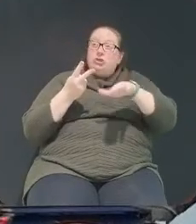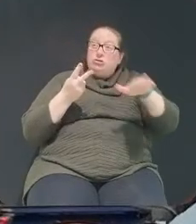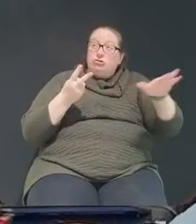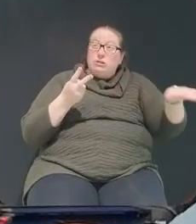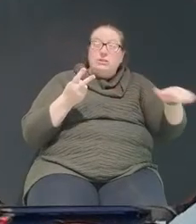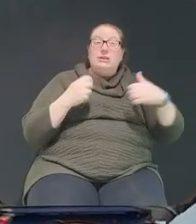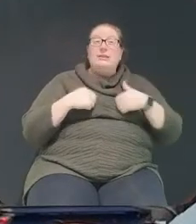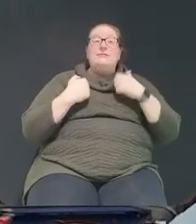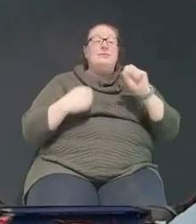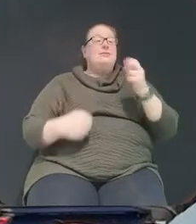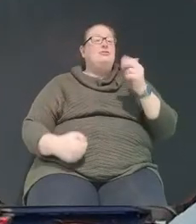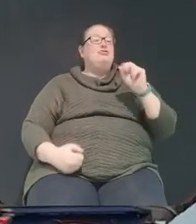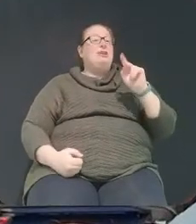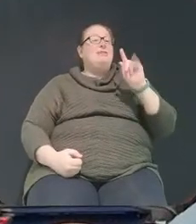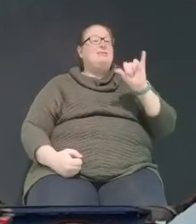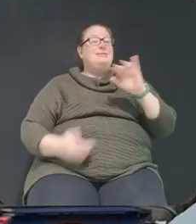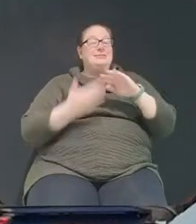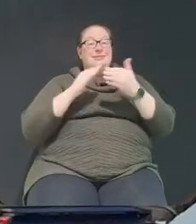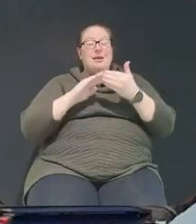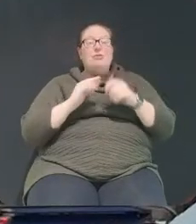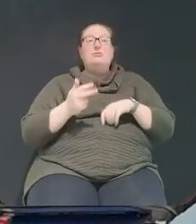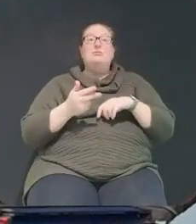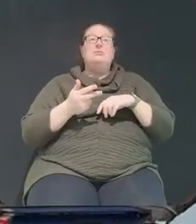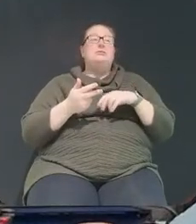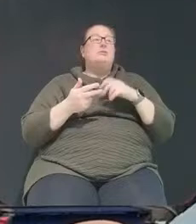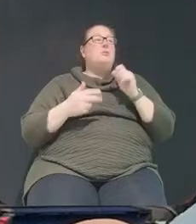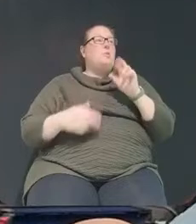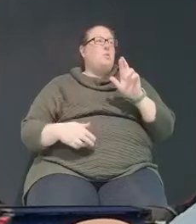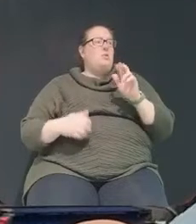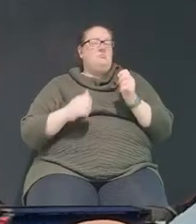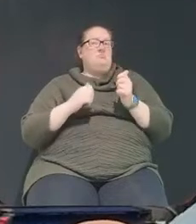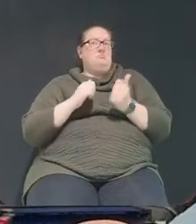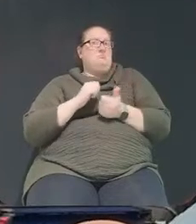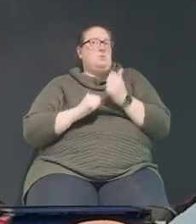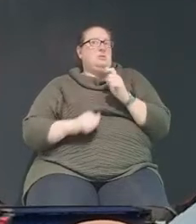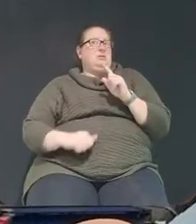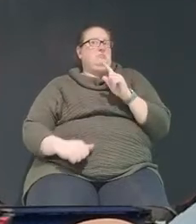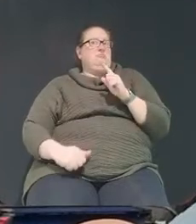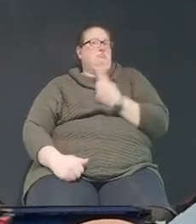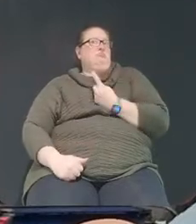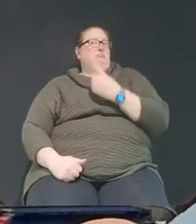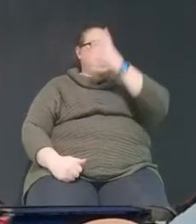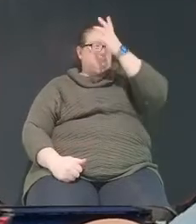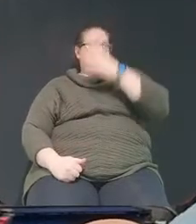these shanty towns or families, or was it primarily men?